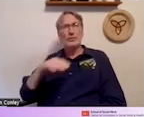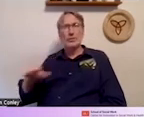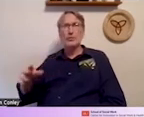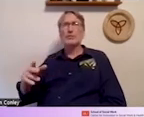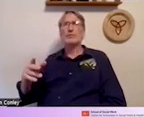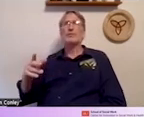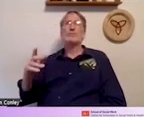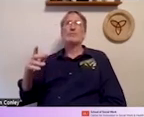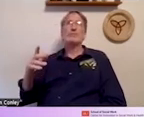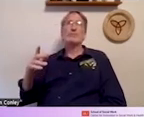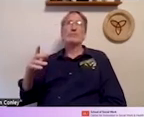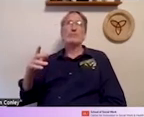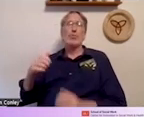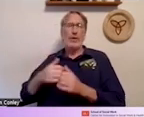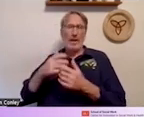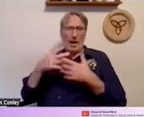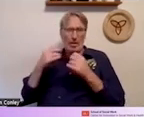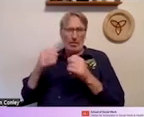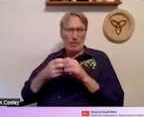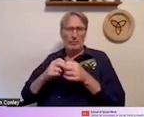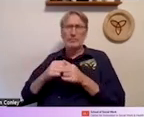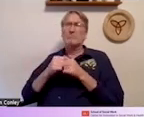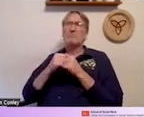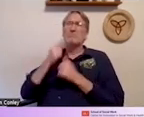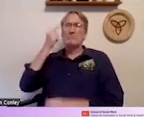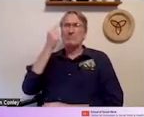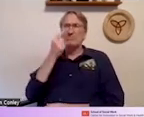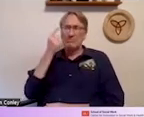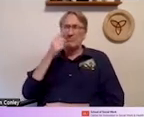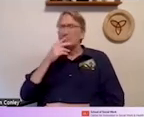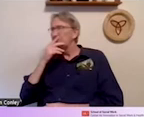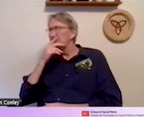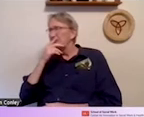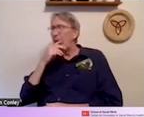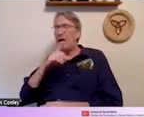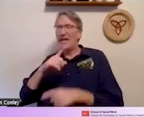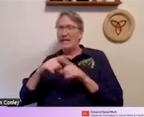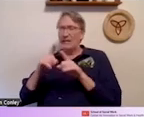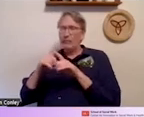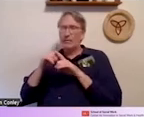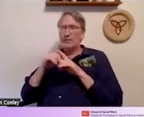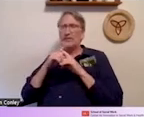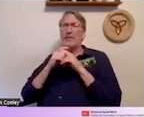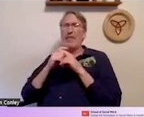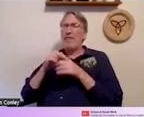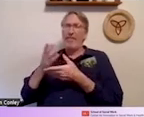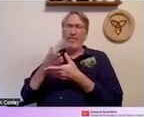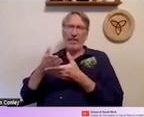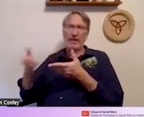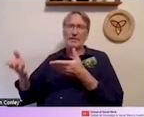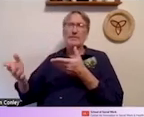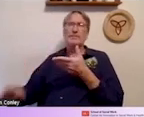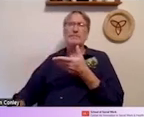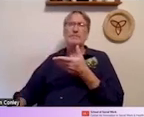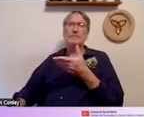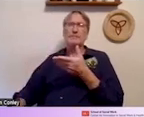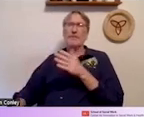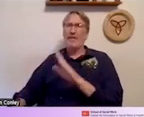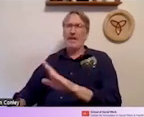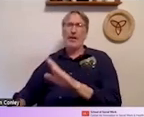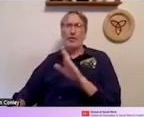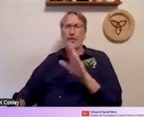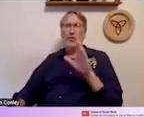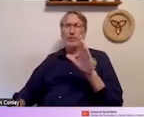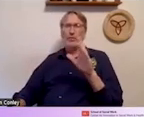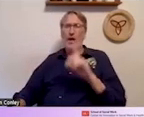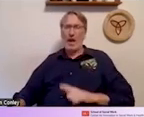medical complexity, thinking about all the different aspects of their care or